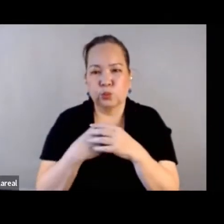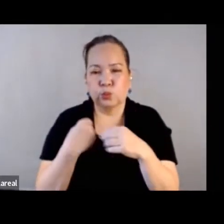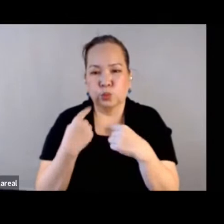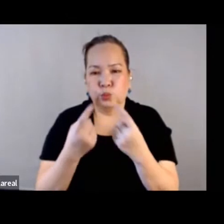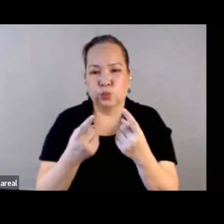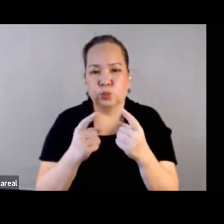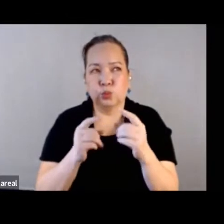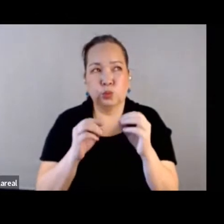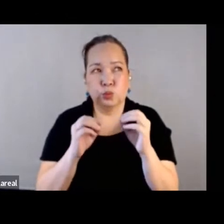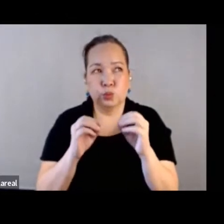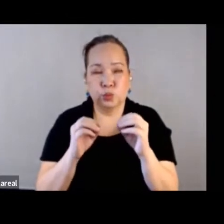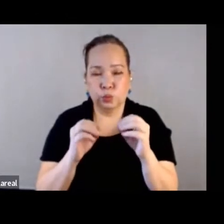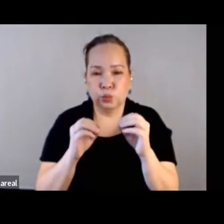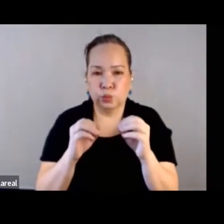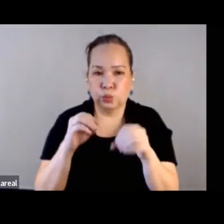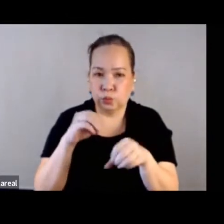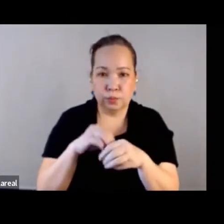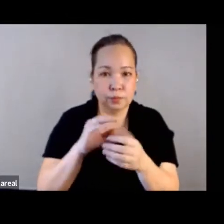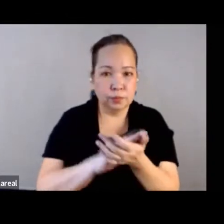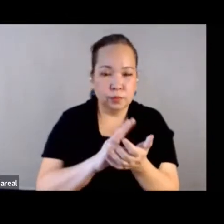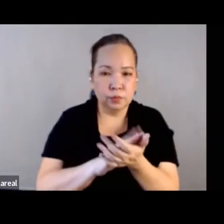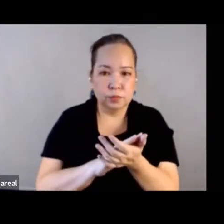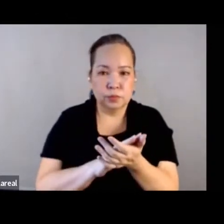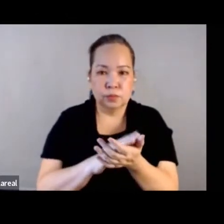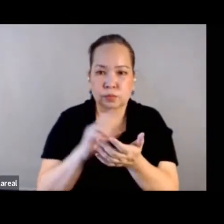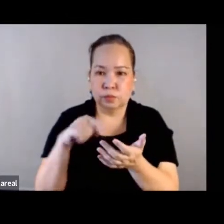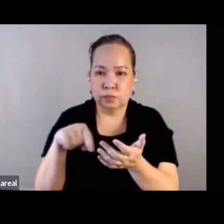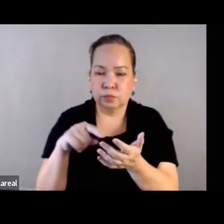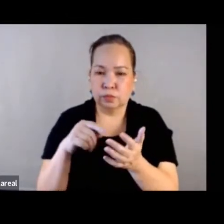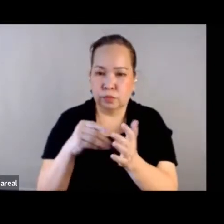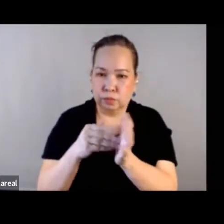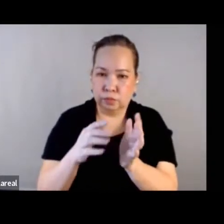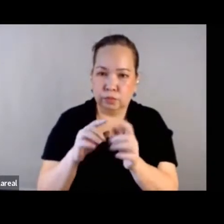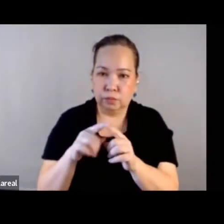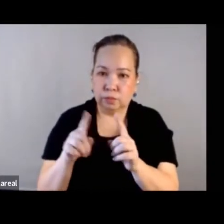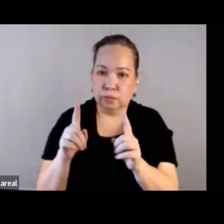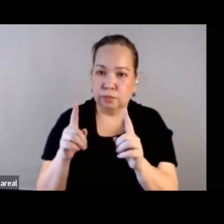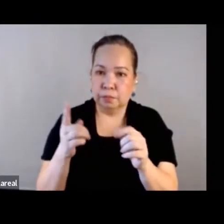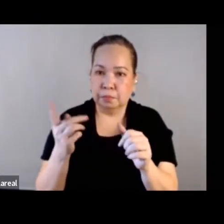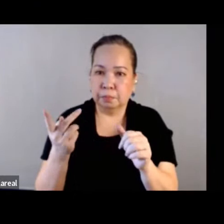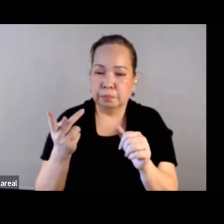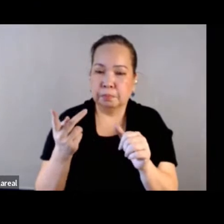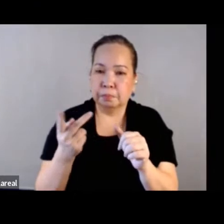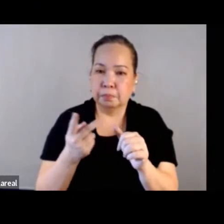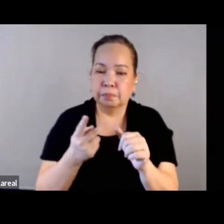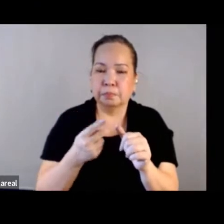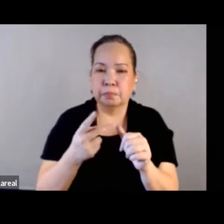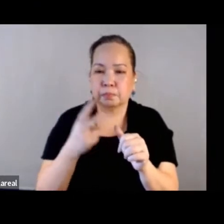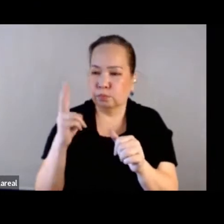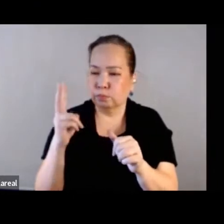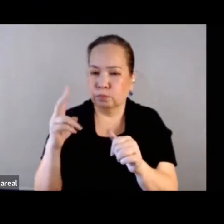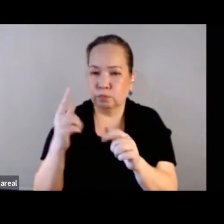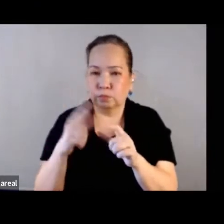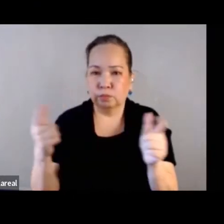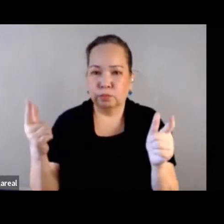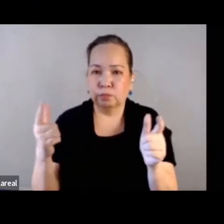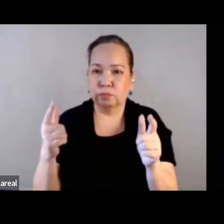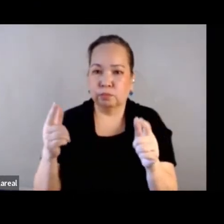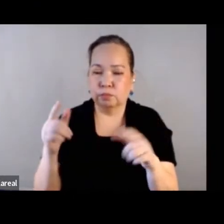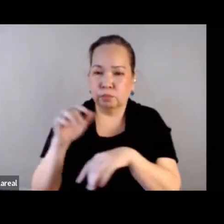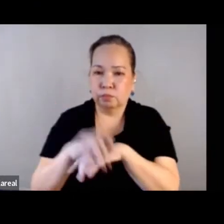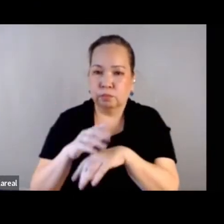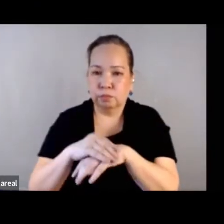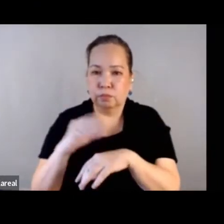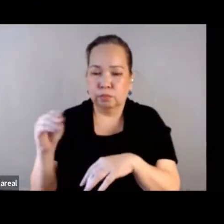the schools by our learners, but with the primary languages of English is in Filipino. It is in our opinion that